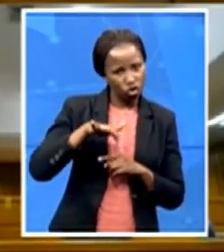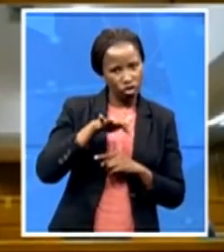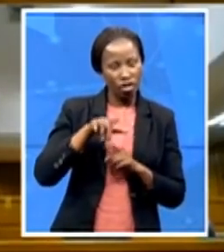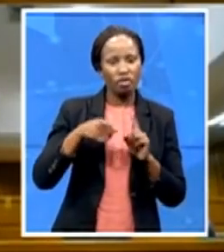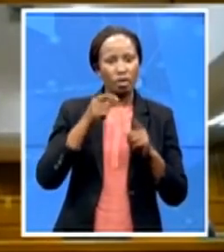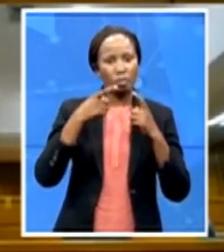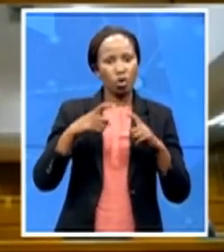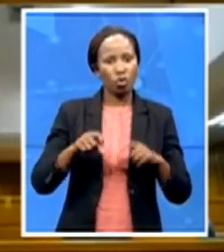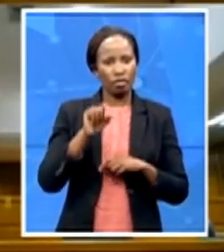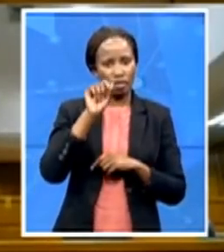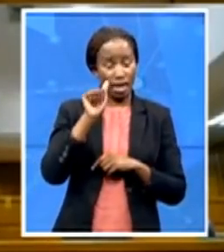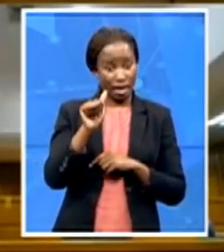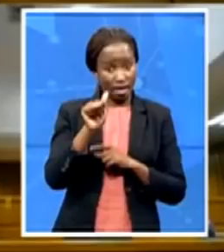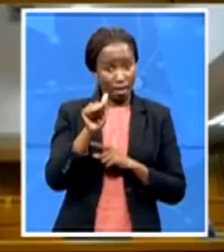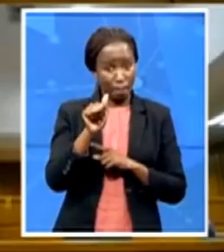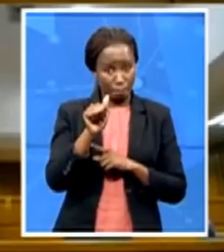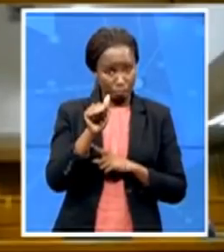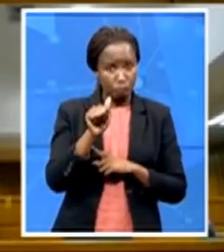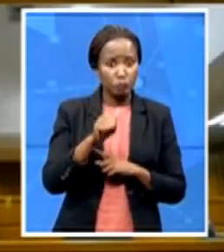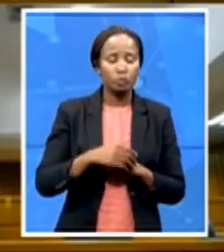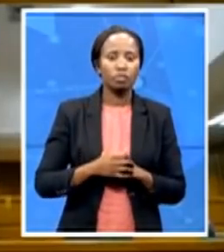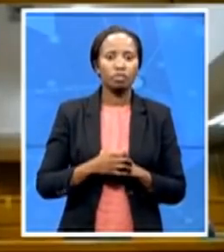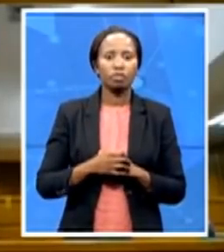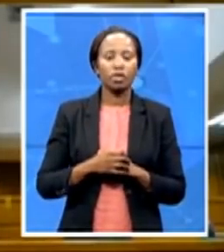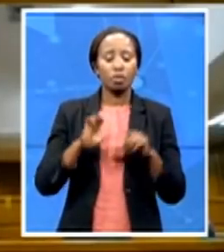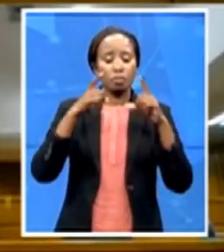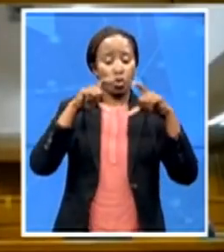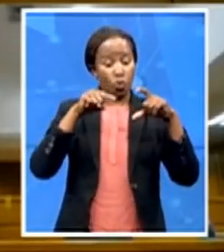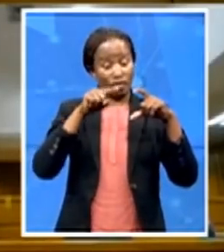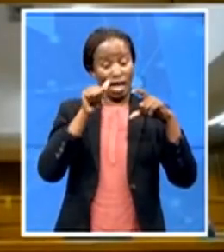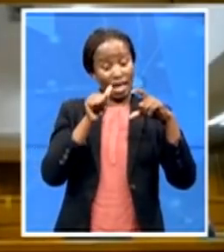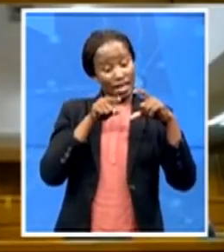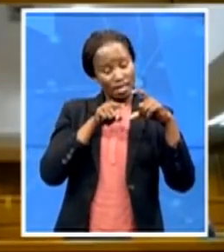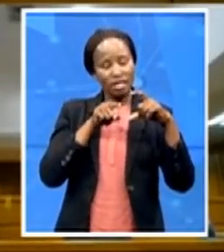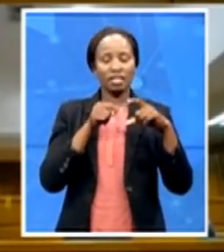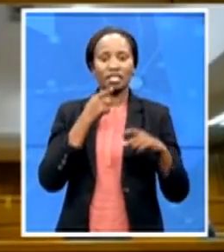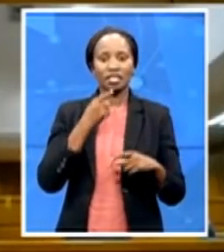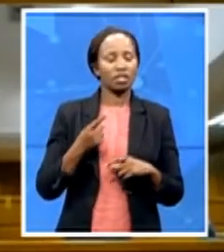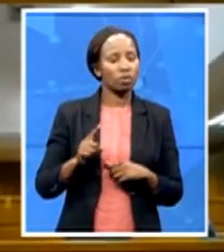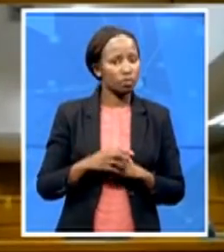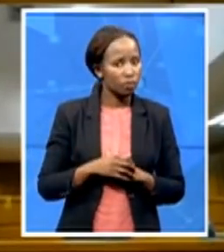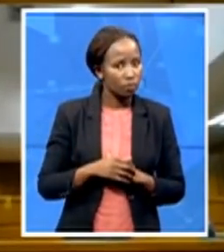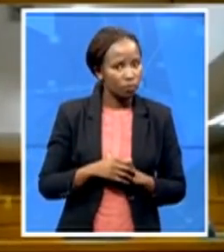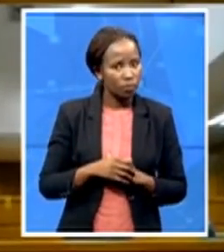Now, although paragraph A, which reads a permanent or temporary condition that impairs the holder of a public